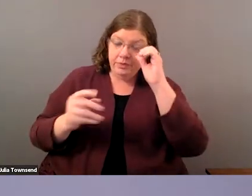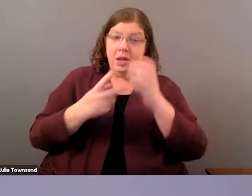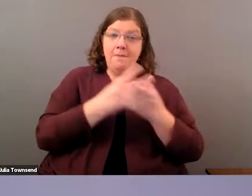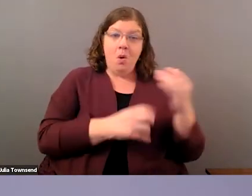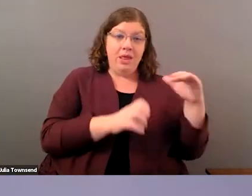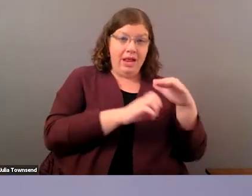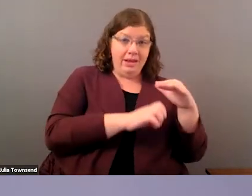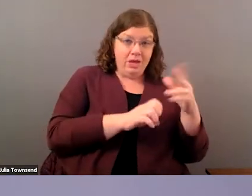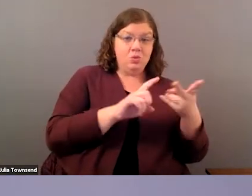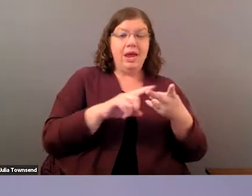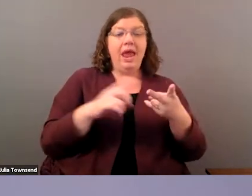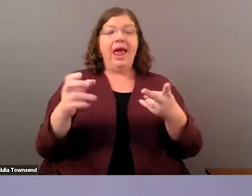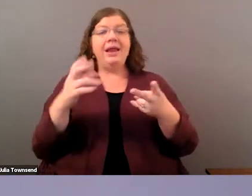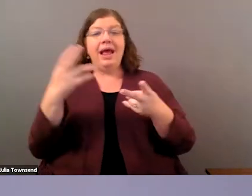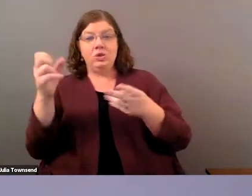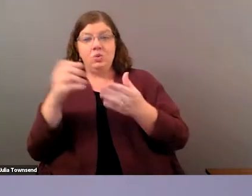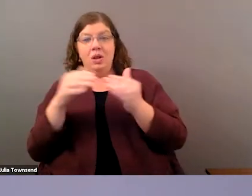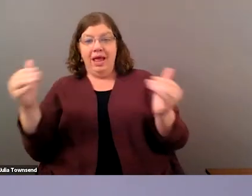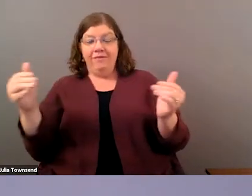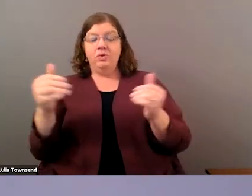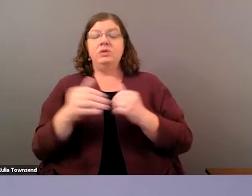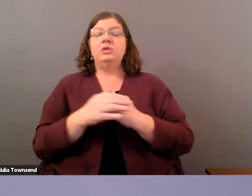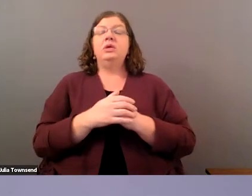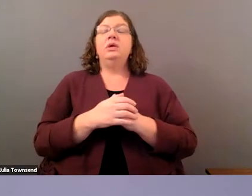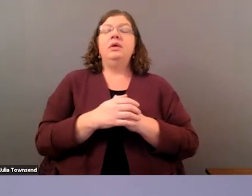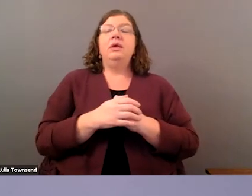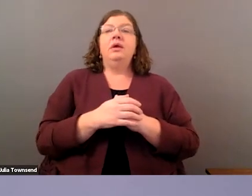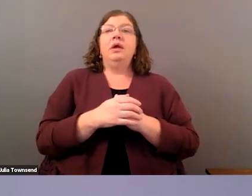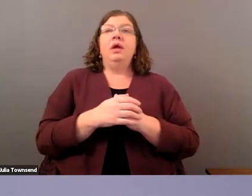and secondary levels. And when I did ask